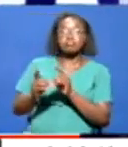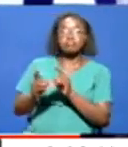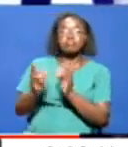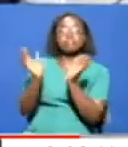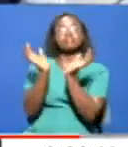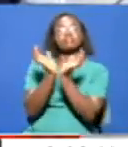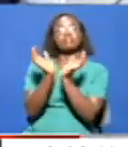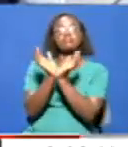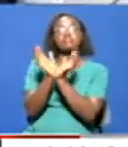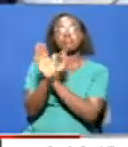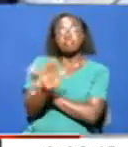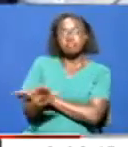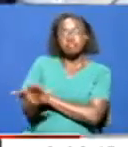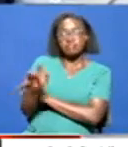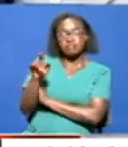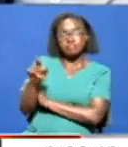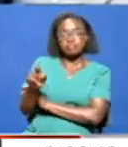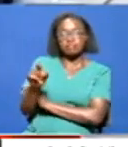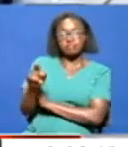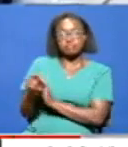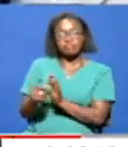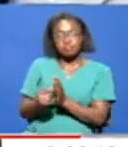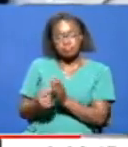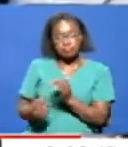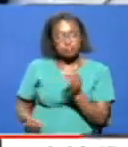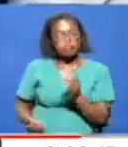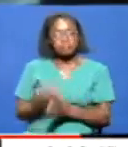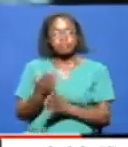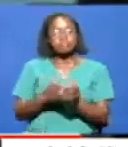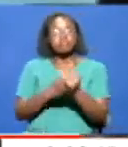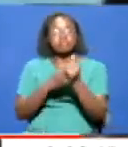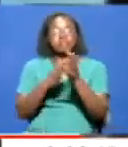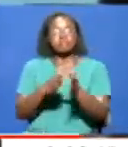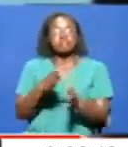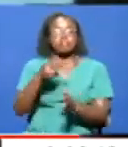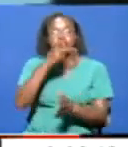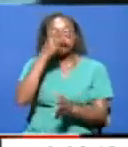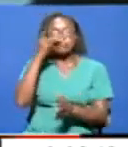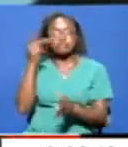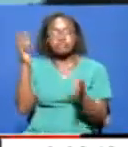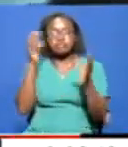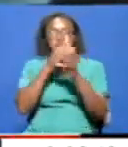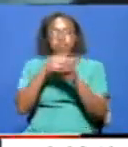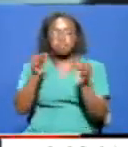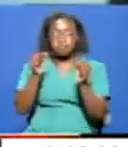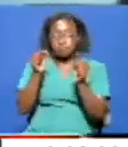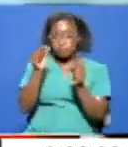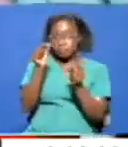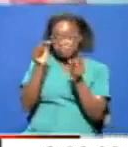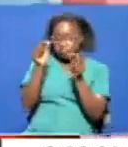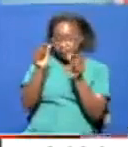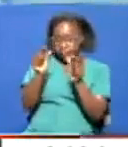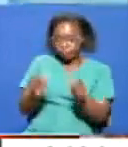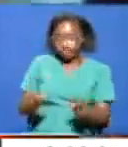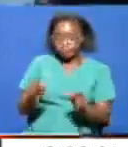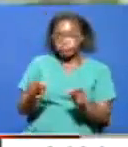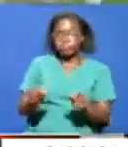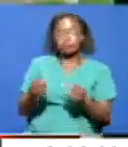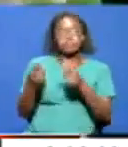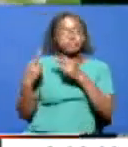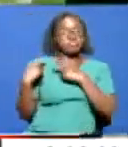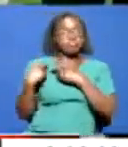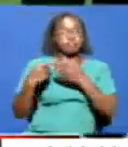Arena that the party will unveil its leader, Kalonzo Musyoka, as their presidential candidate and also give him mandate to